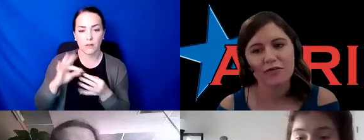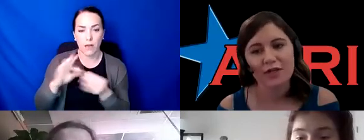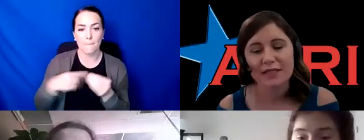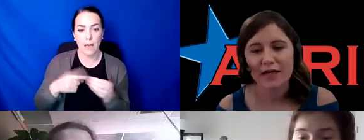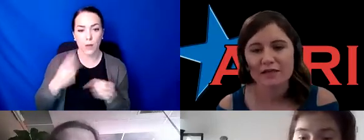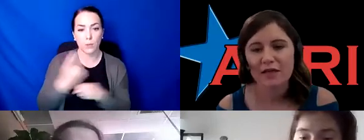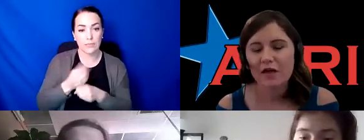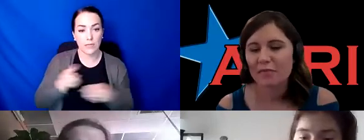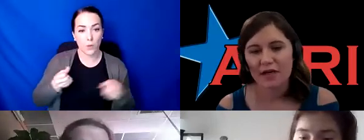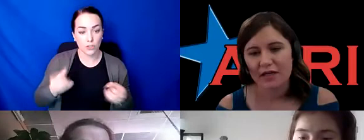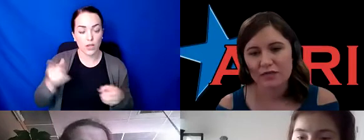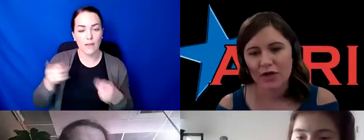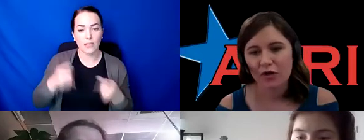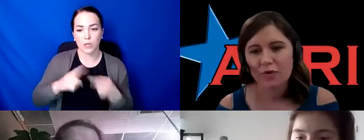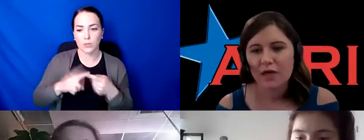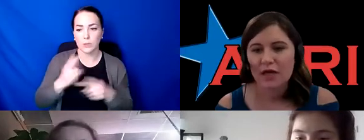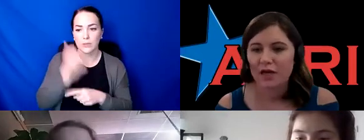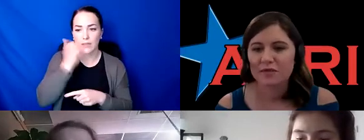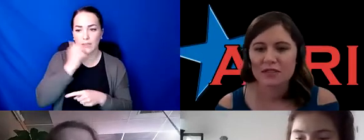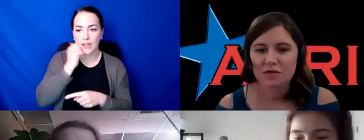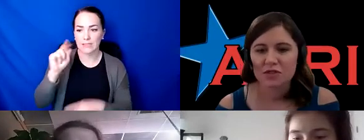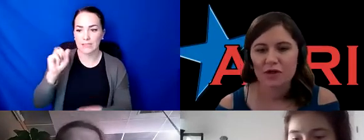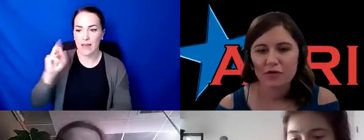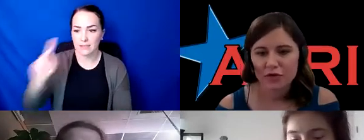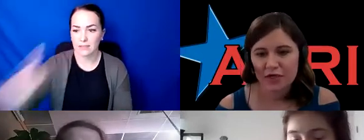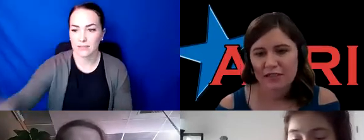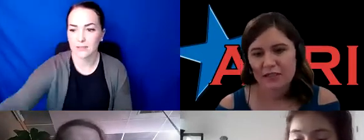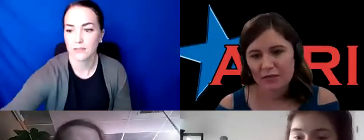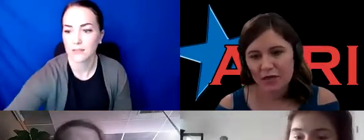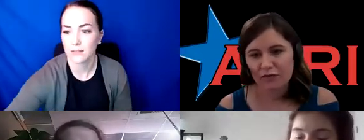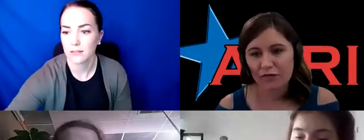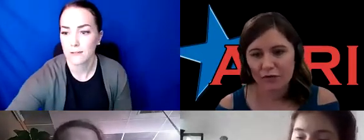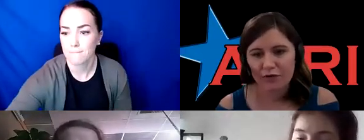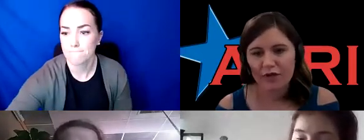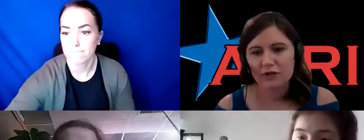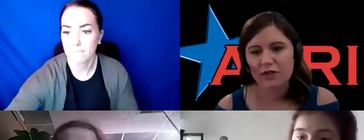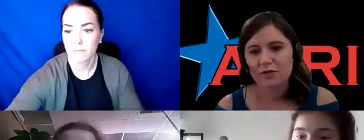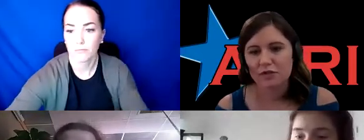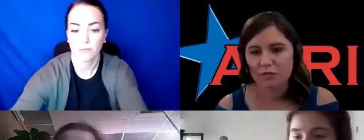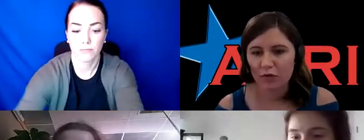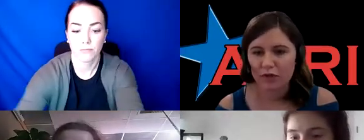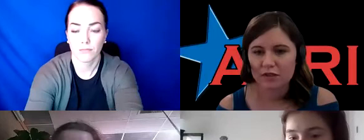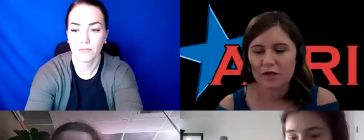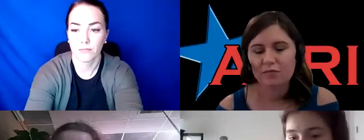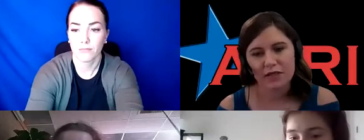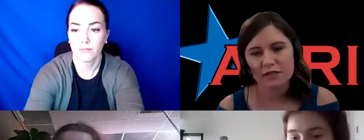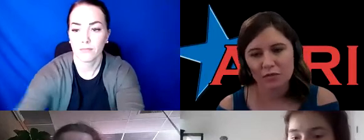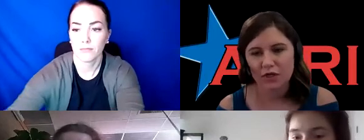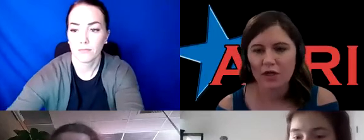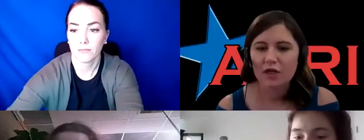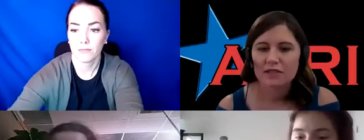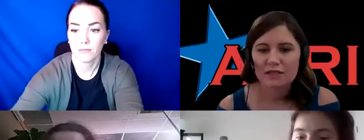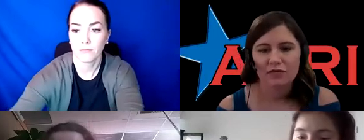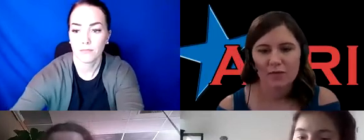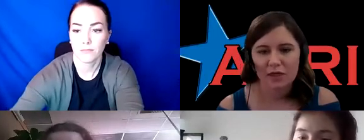to do everyday tasks, but not ask for help. He almost tipped his chair over trying to get something off the floor rather than use his supports, minus the